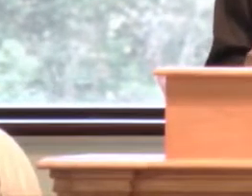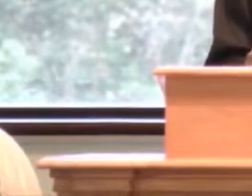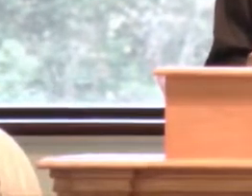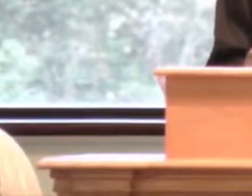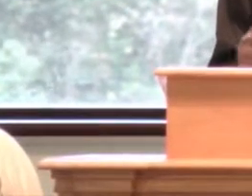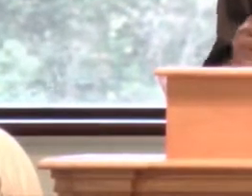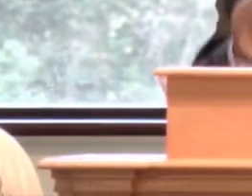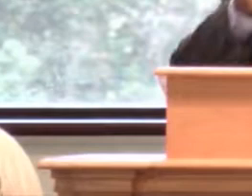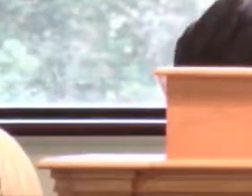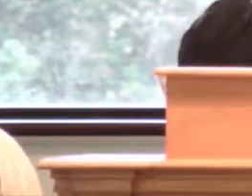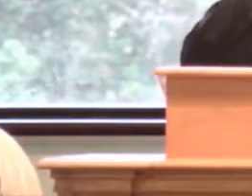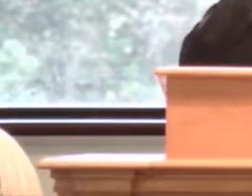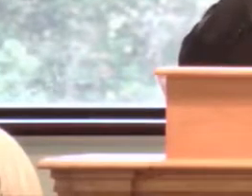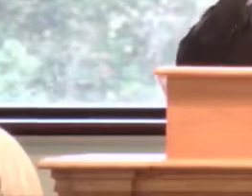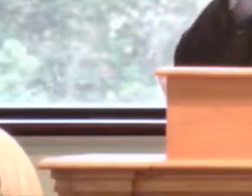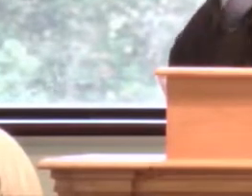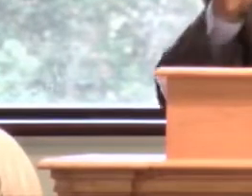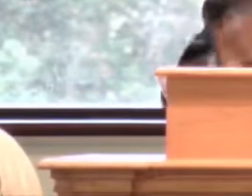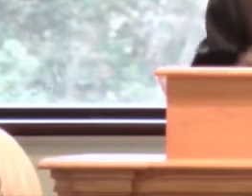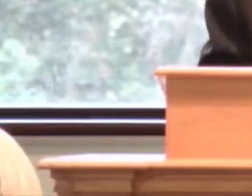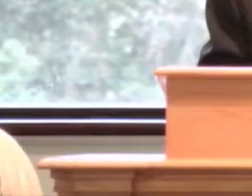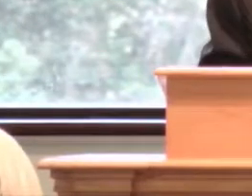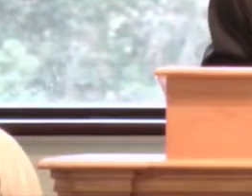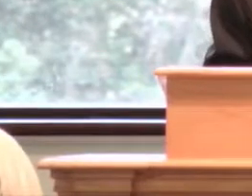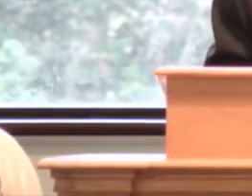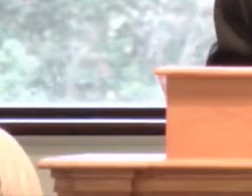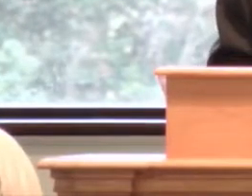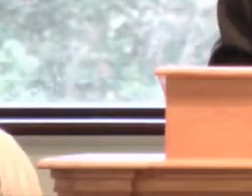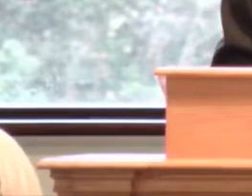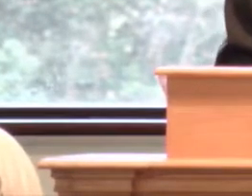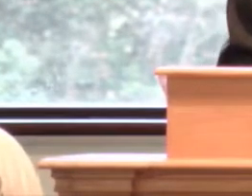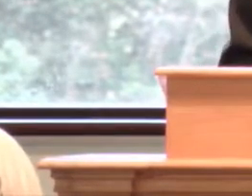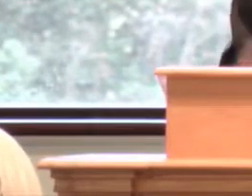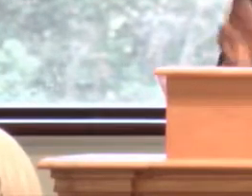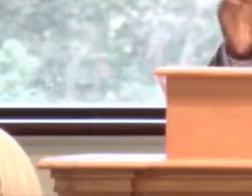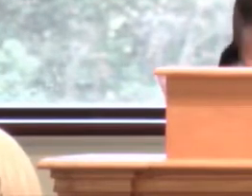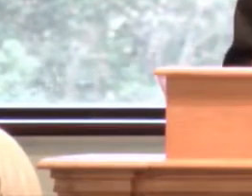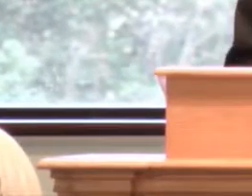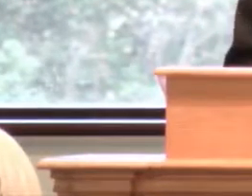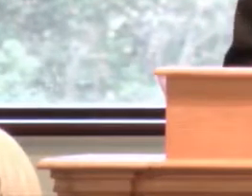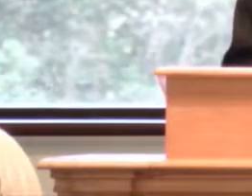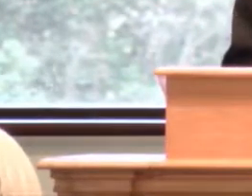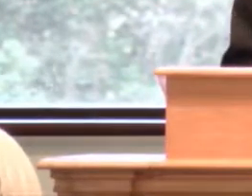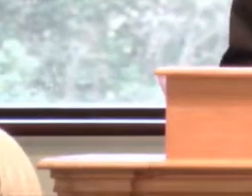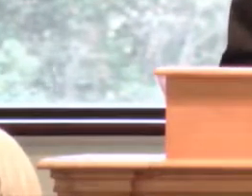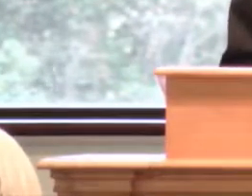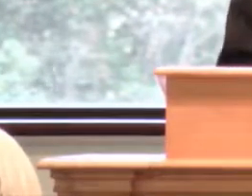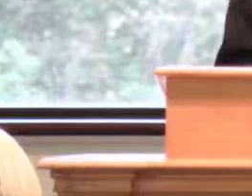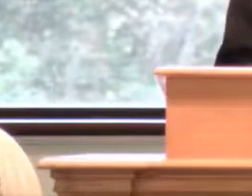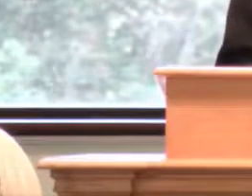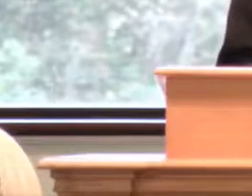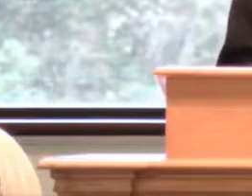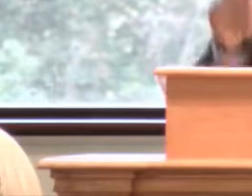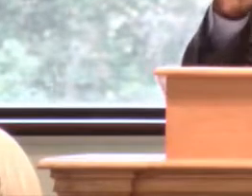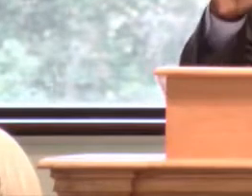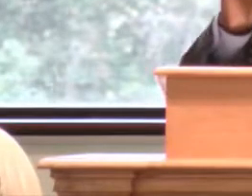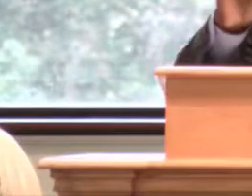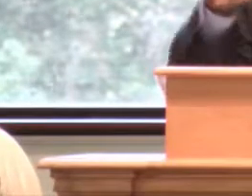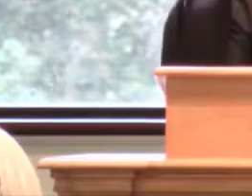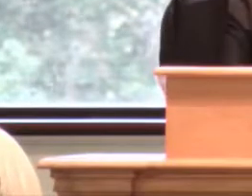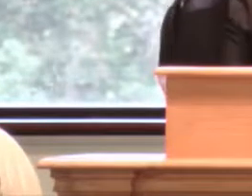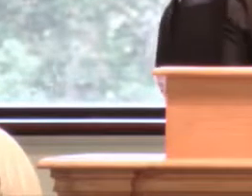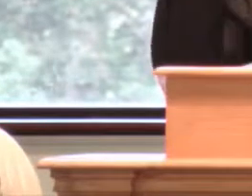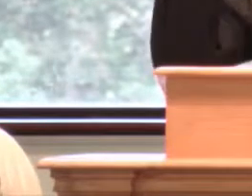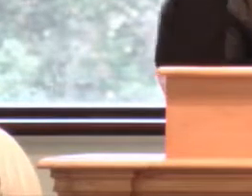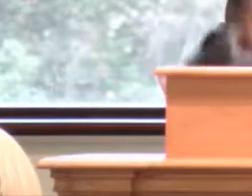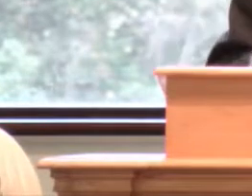We want to welcome those people who are on the internet also. Please, when you hear me, your